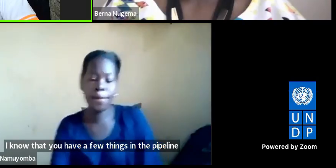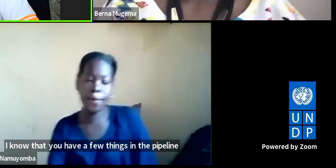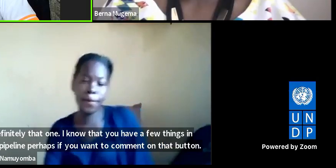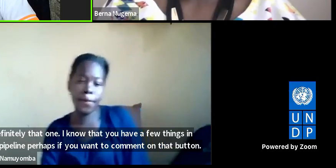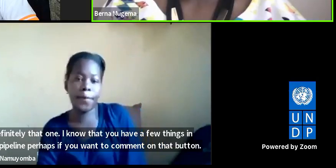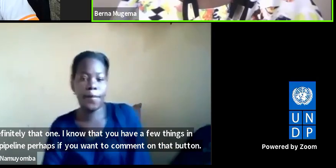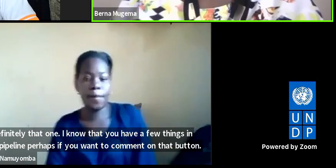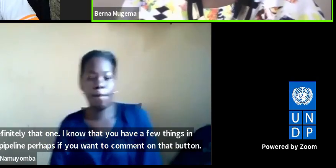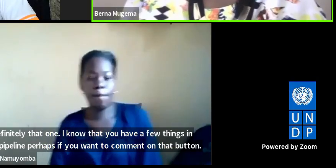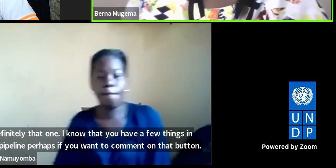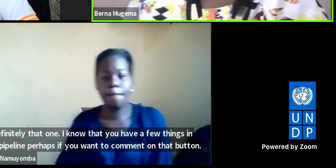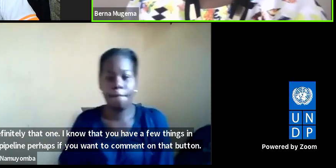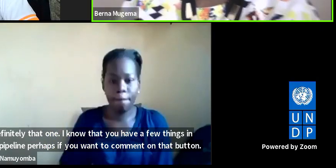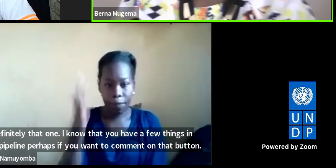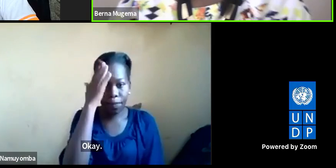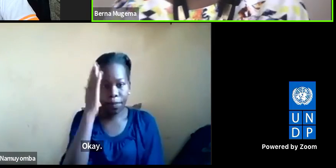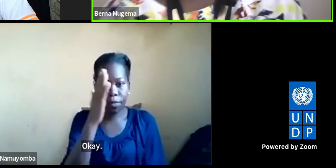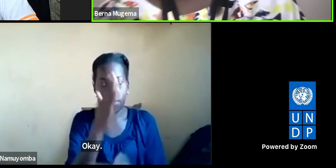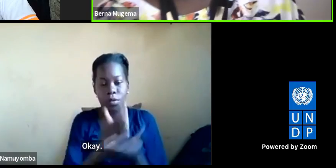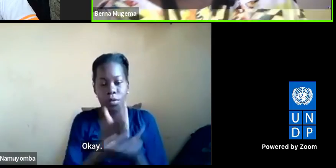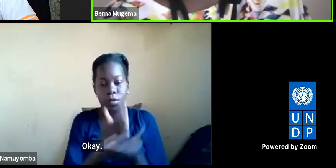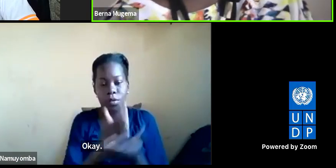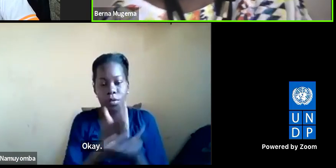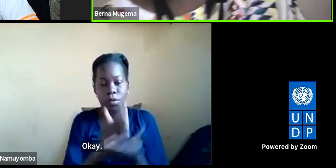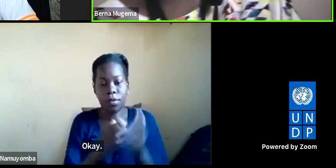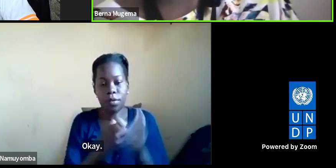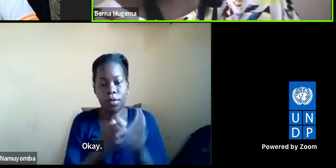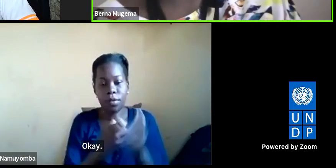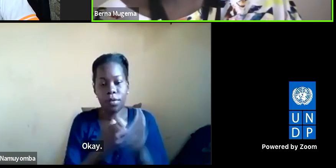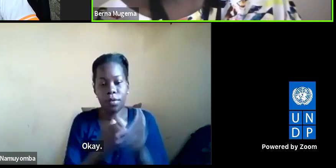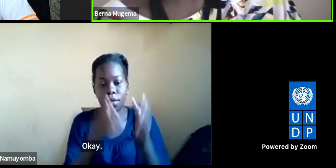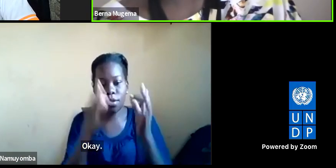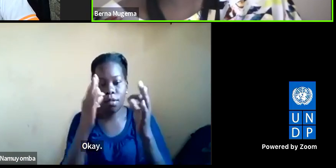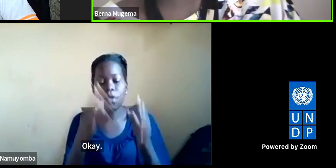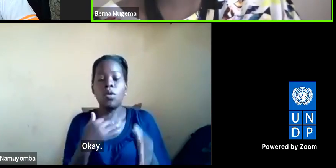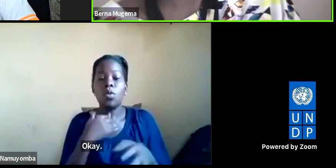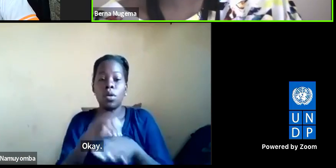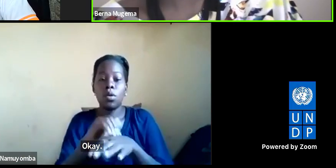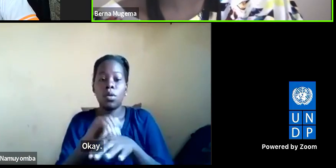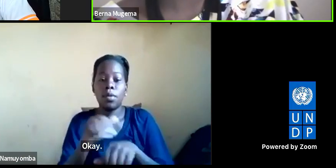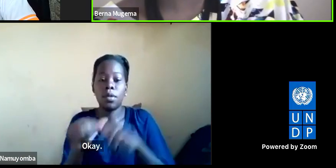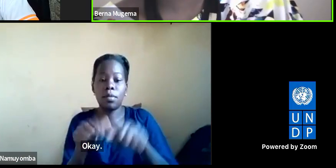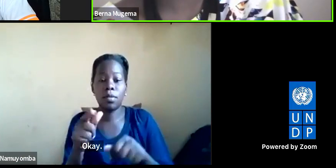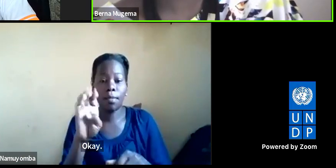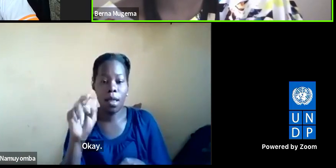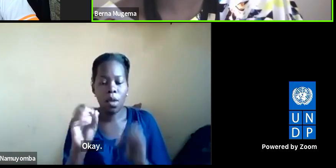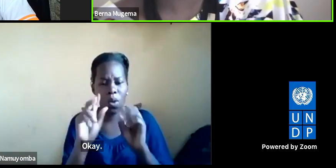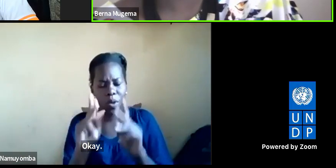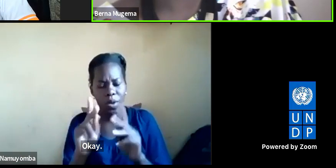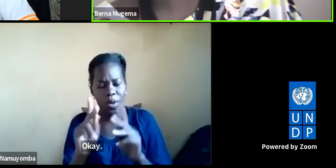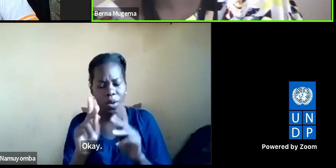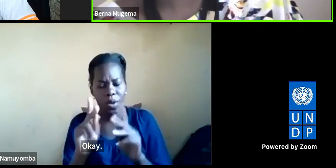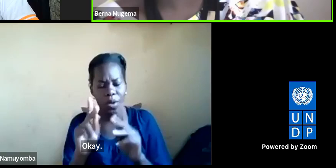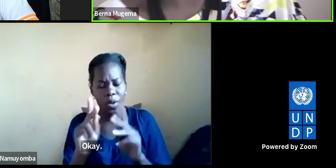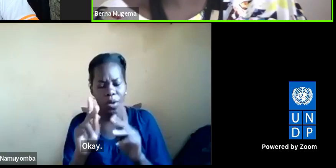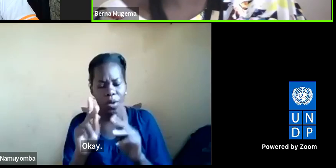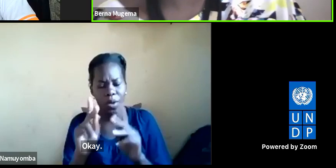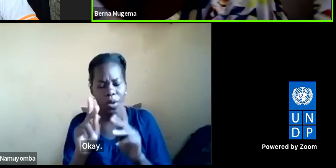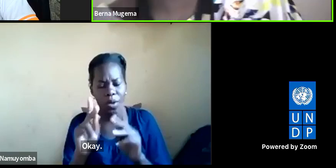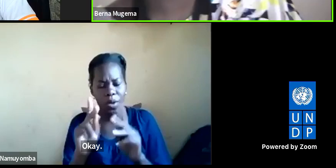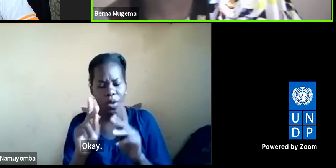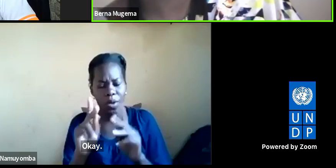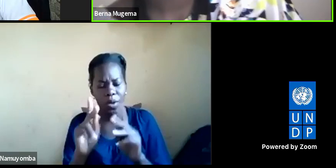Okay, we don't, within the UNDP itself, we don't have an incubation center. And maybe as I explained what